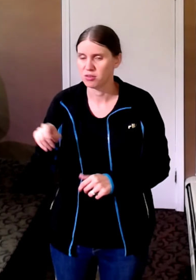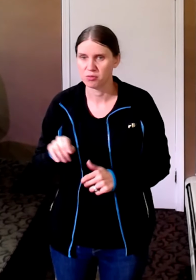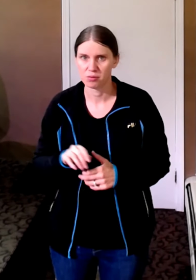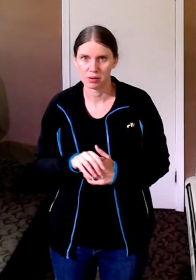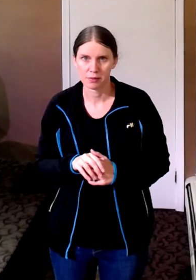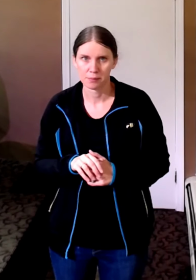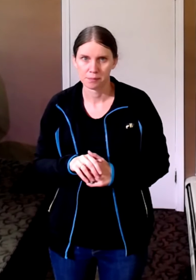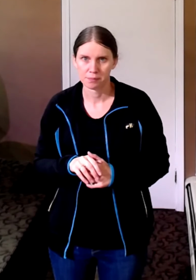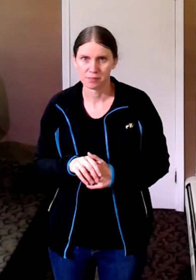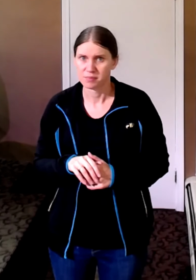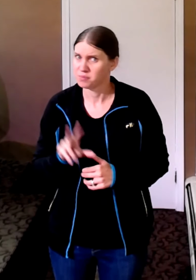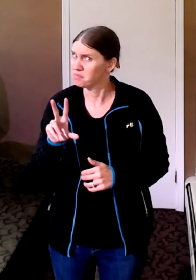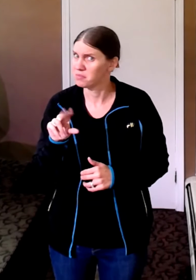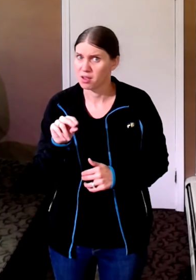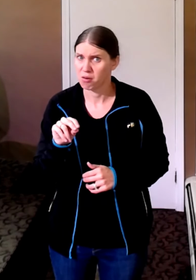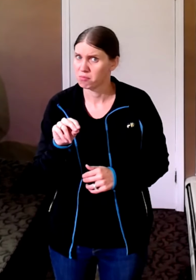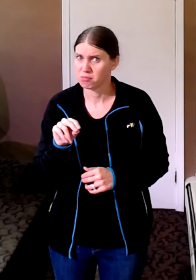No, we're not.